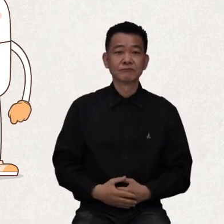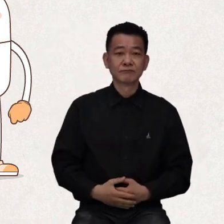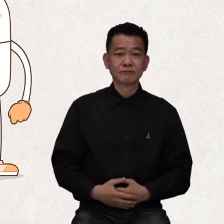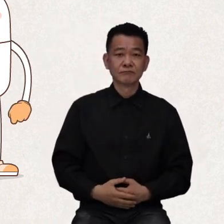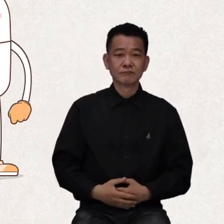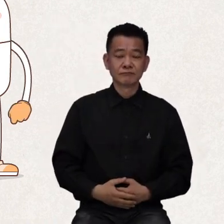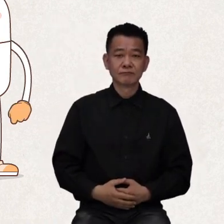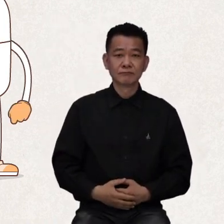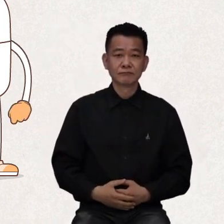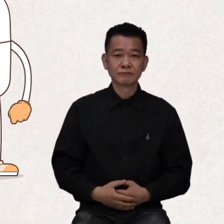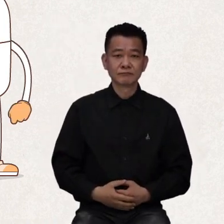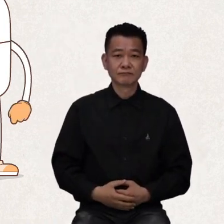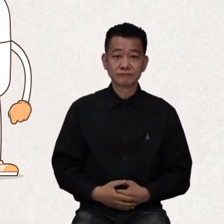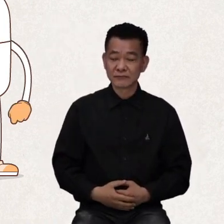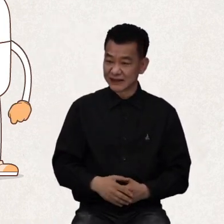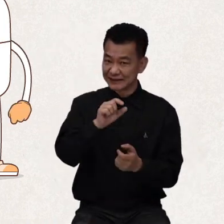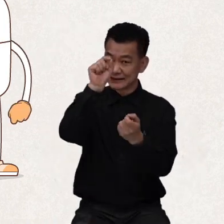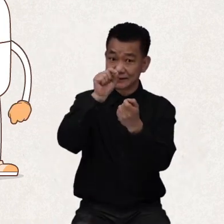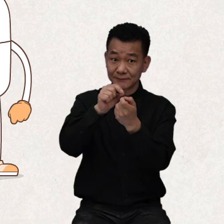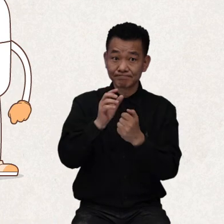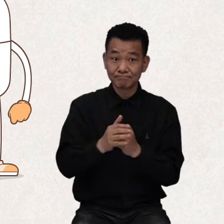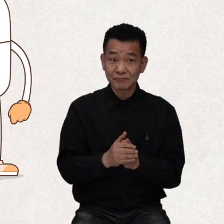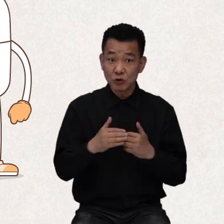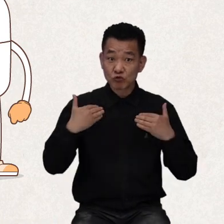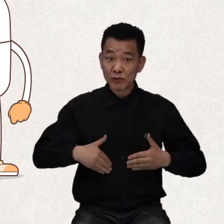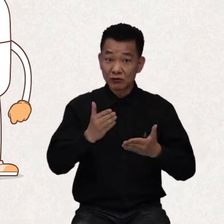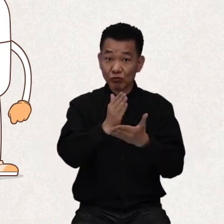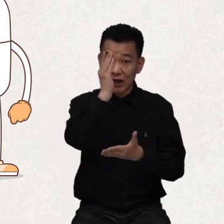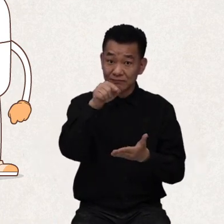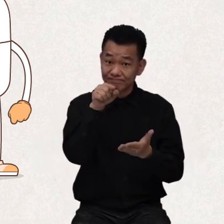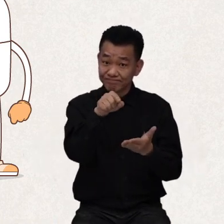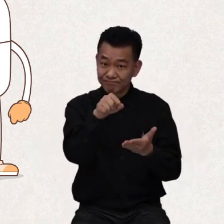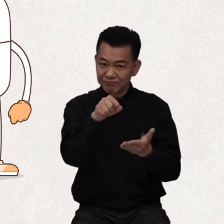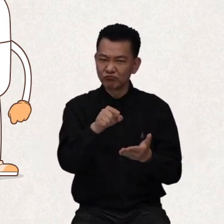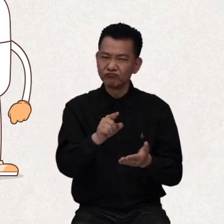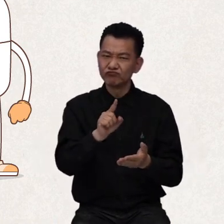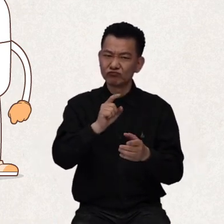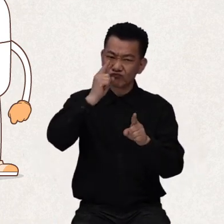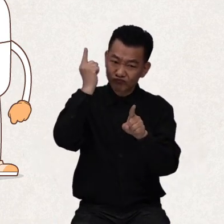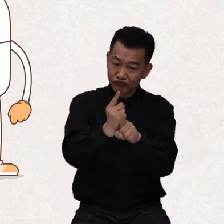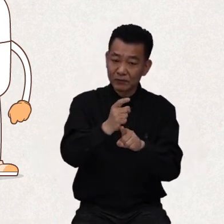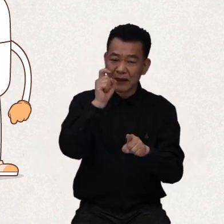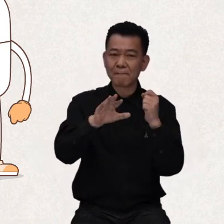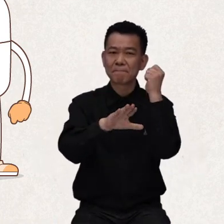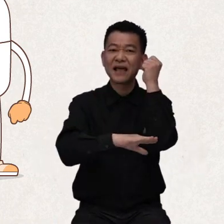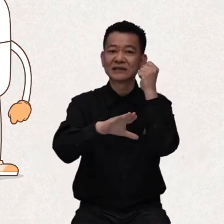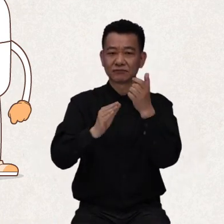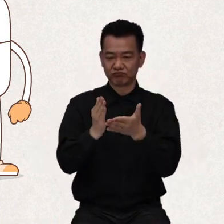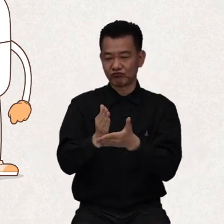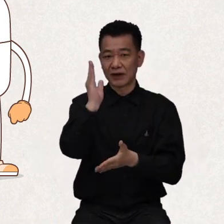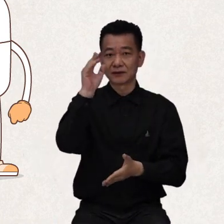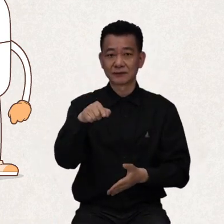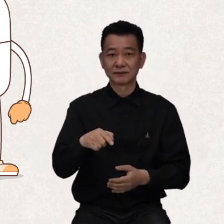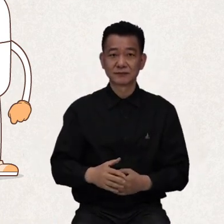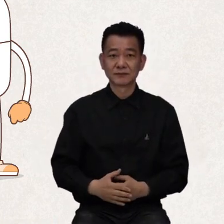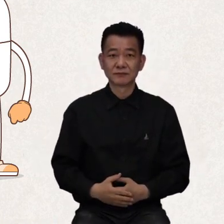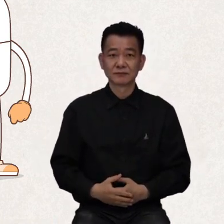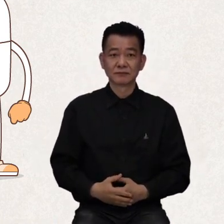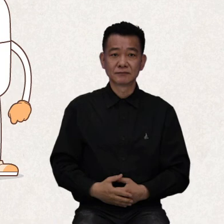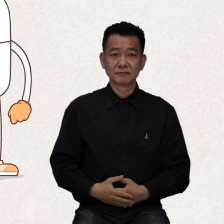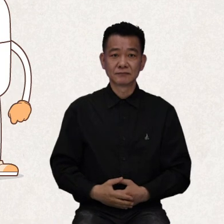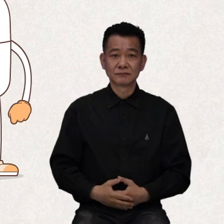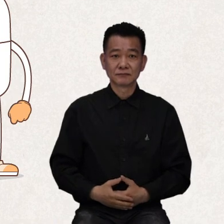being? Yes. Human rights means a basic right that is believed to belong justifiably to